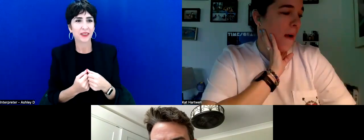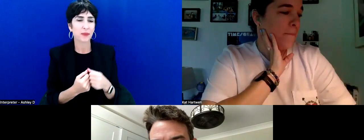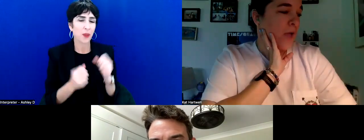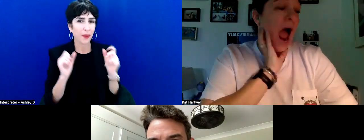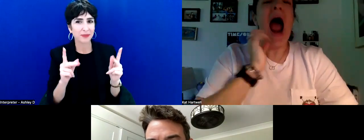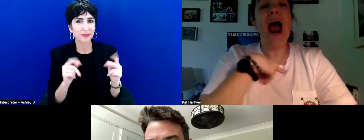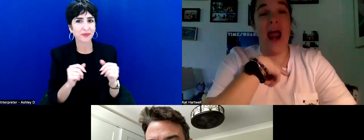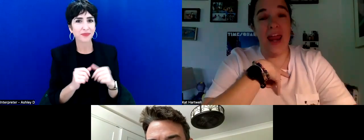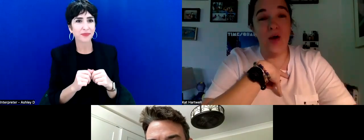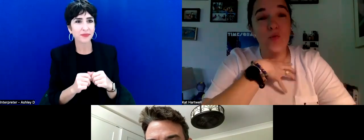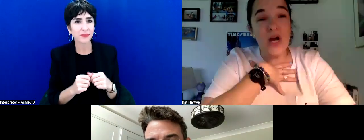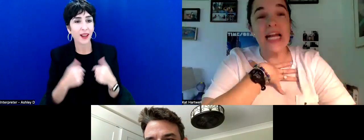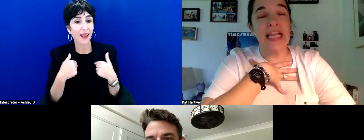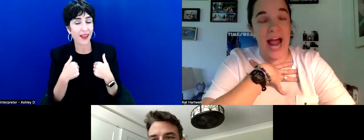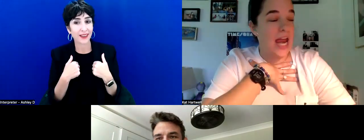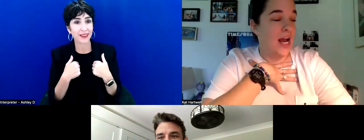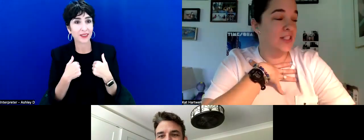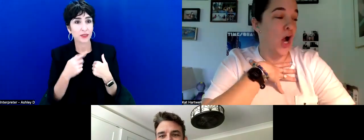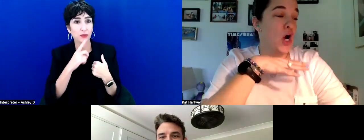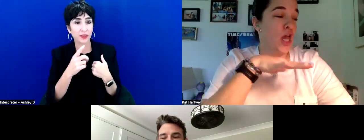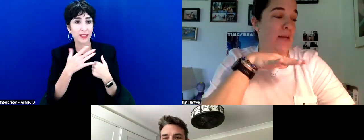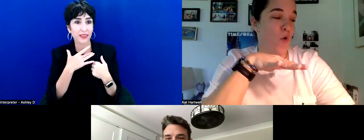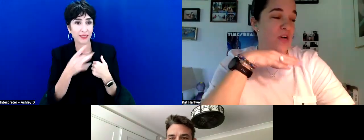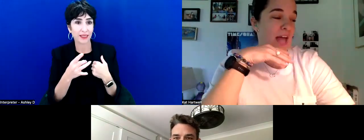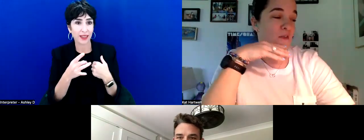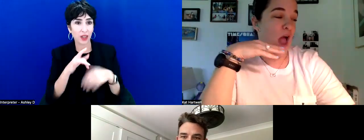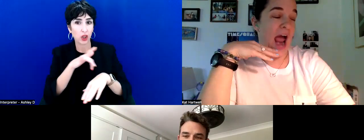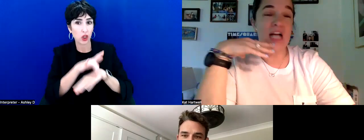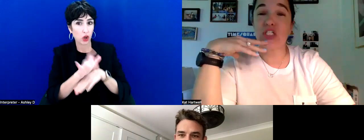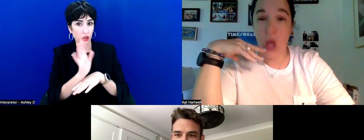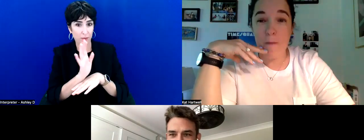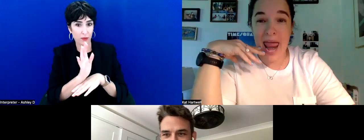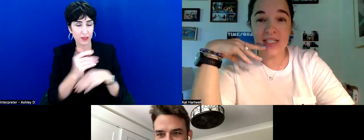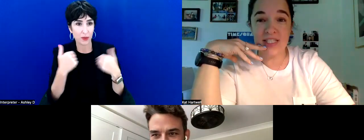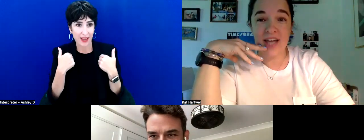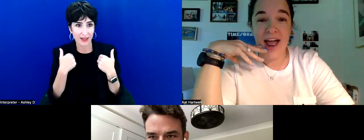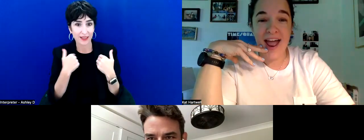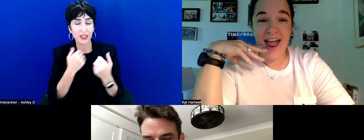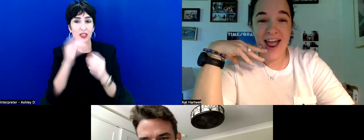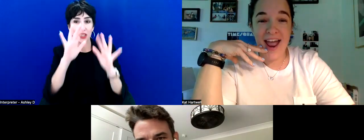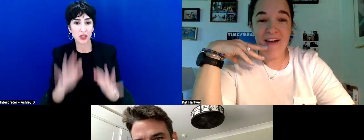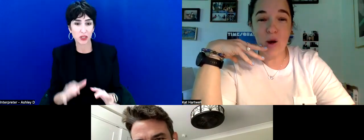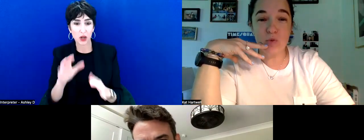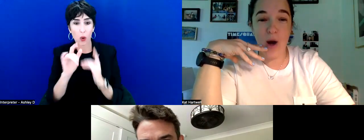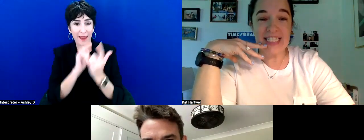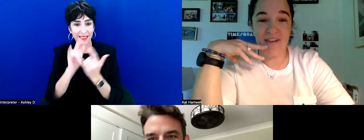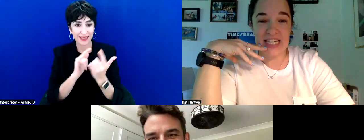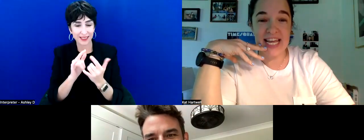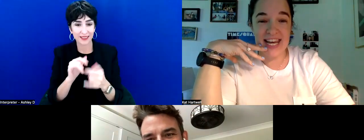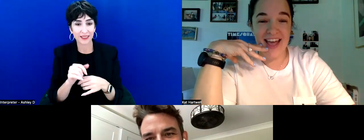Okay, I really like the early movie that you had, Snowman